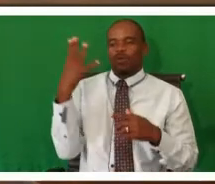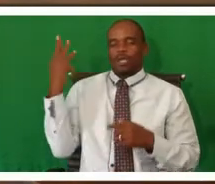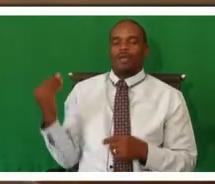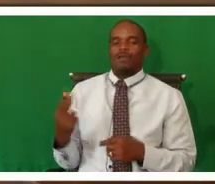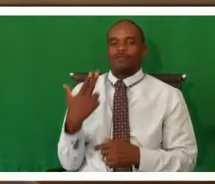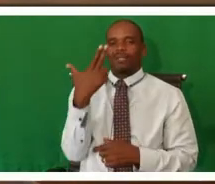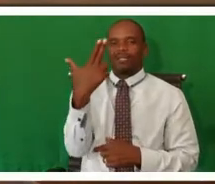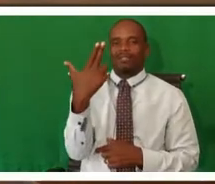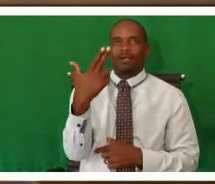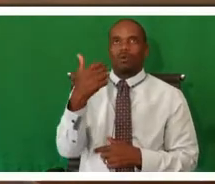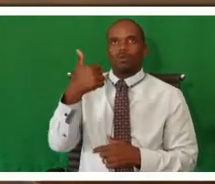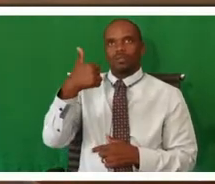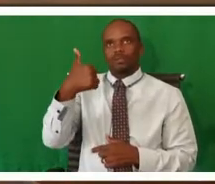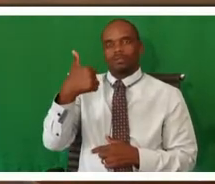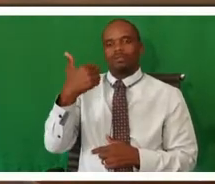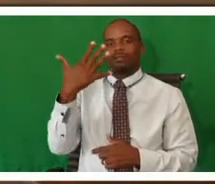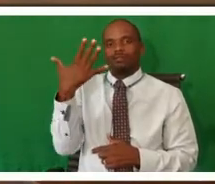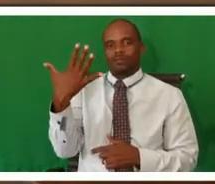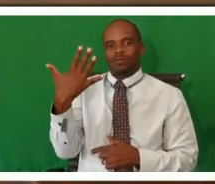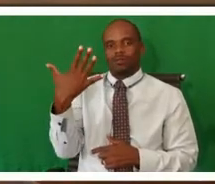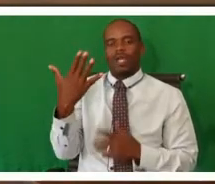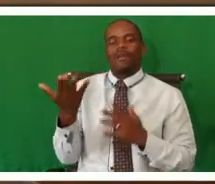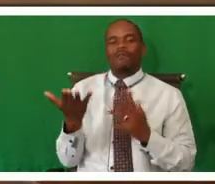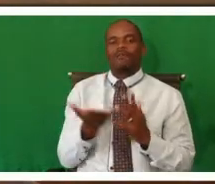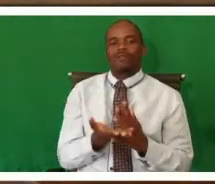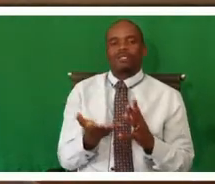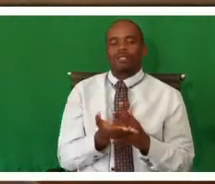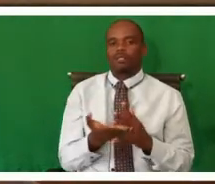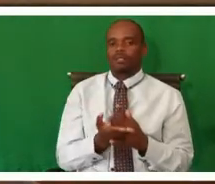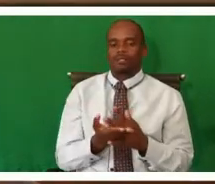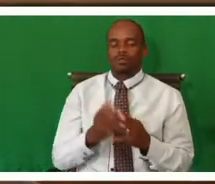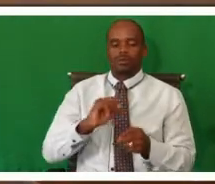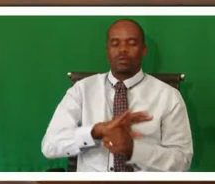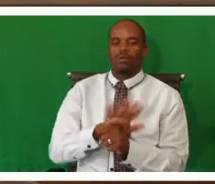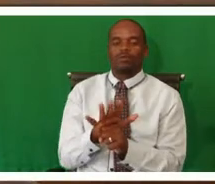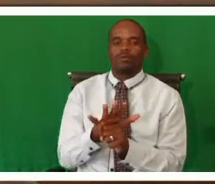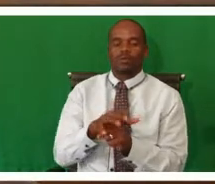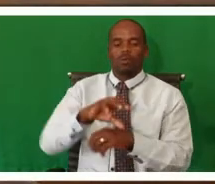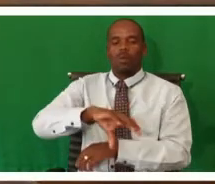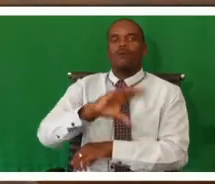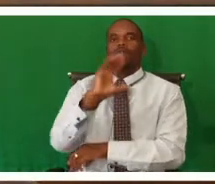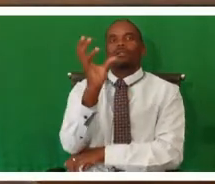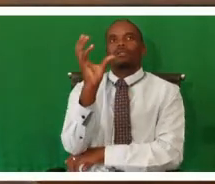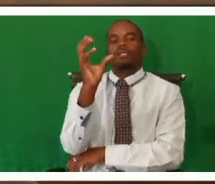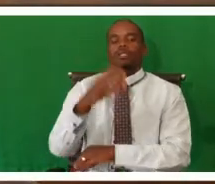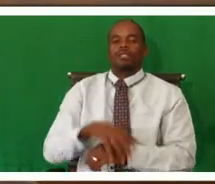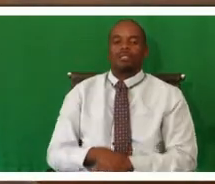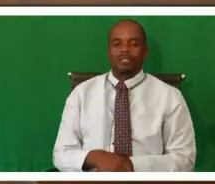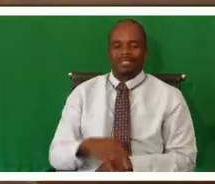8,065 confirmed cases of COVID-19 in the Free State.